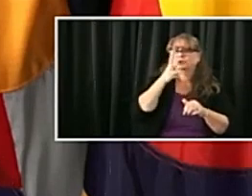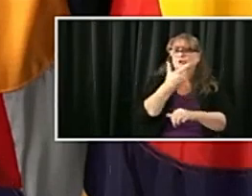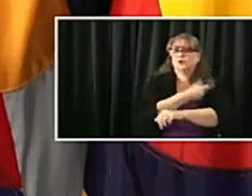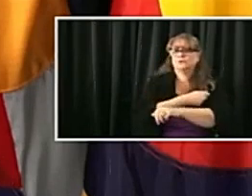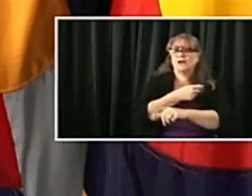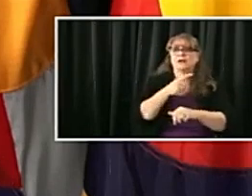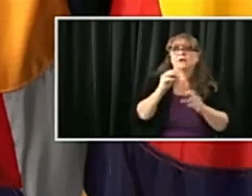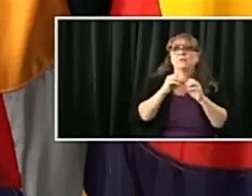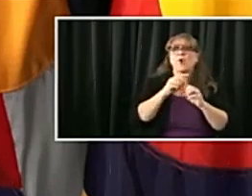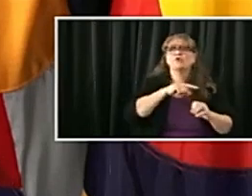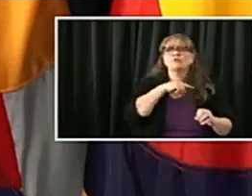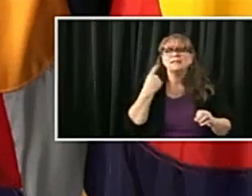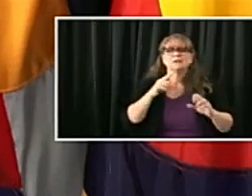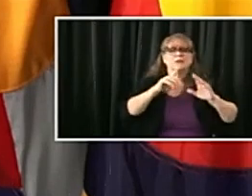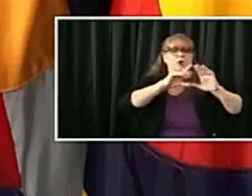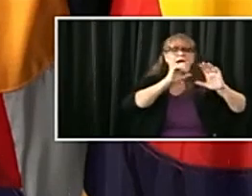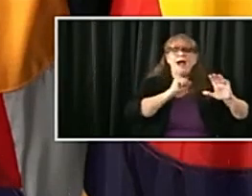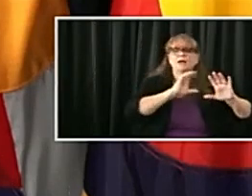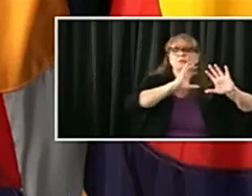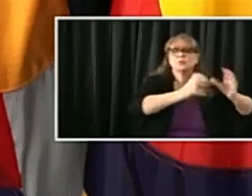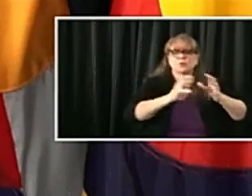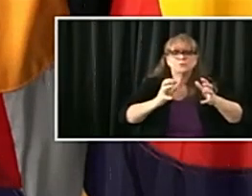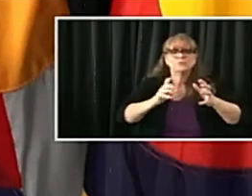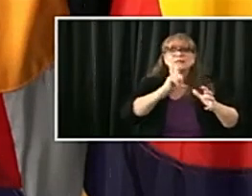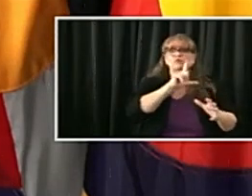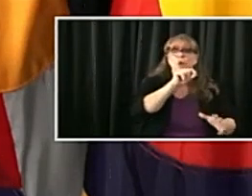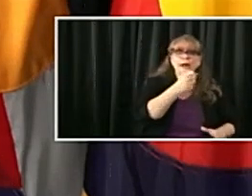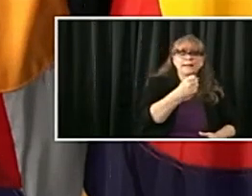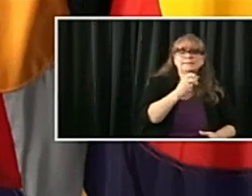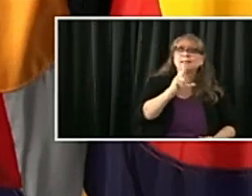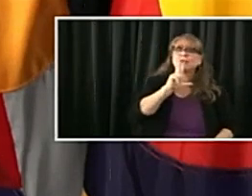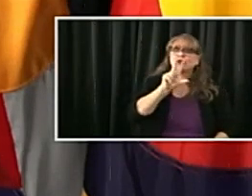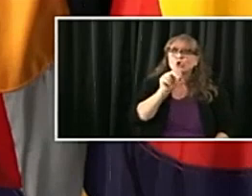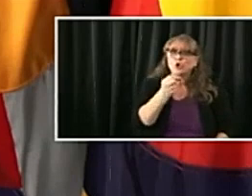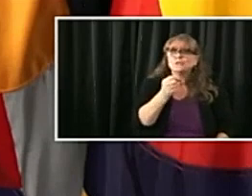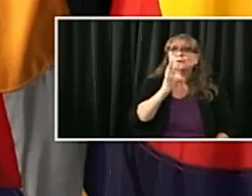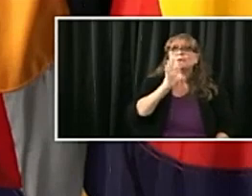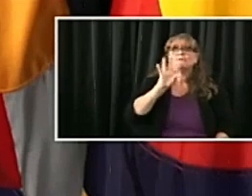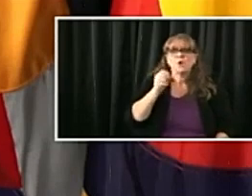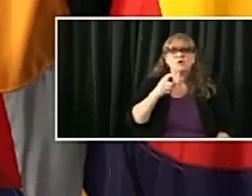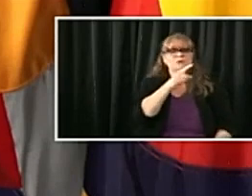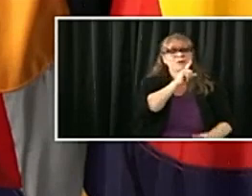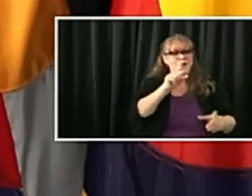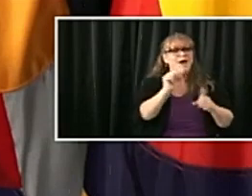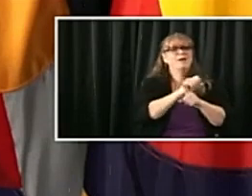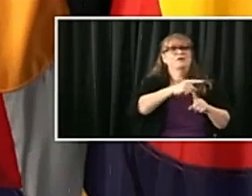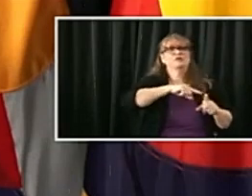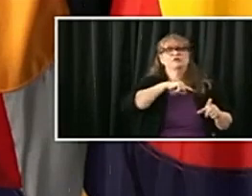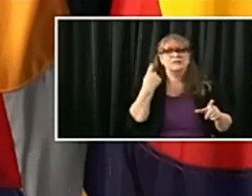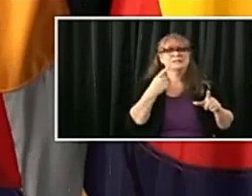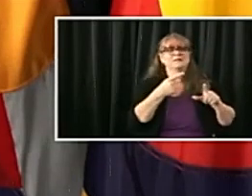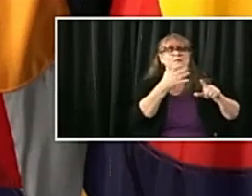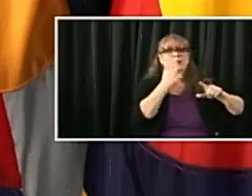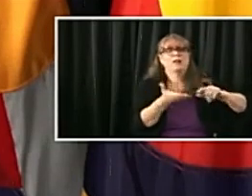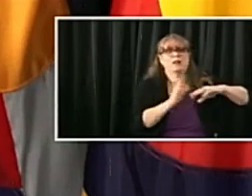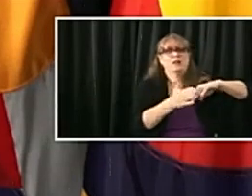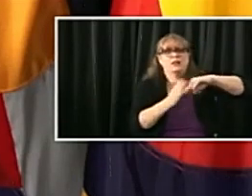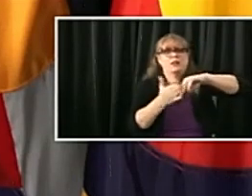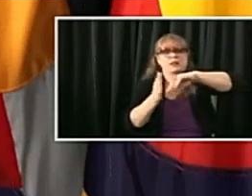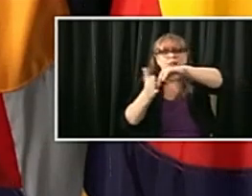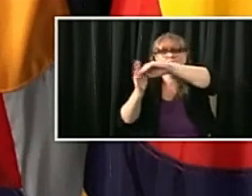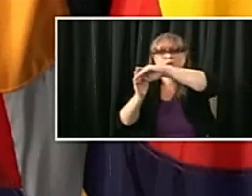40 to 50, starts going up, 50 to 60, much higher, 70 to 80, much higher, 80 to 90. And then you have a higher risk factor in that